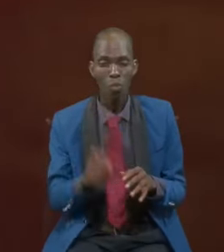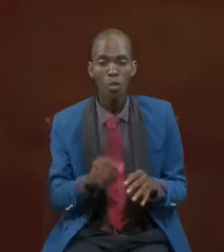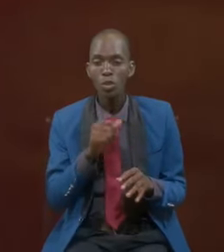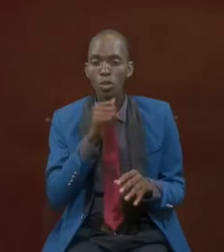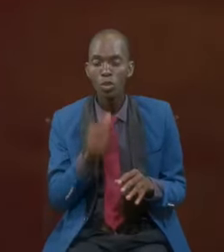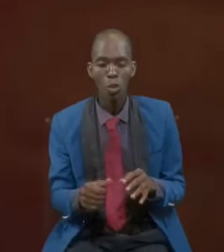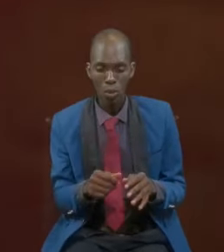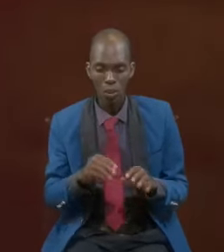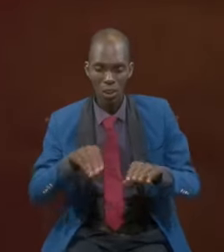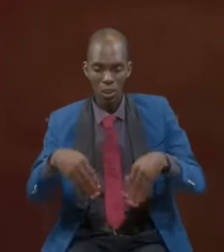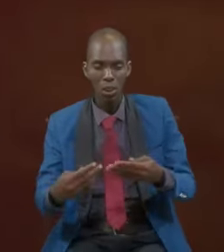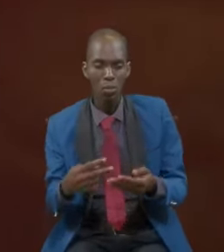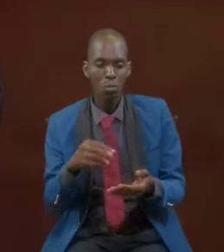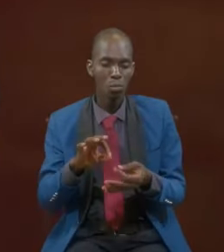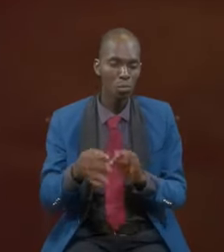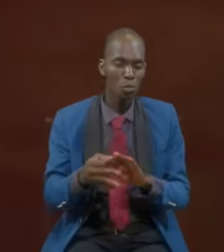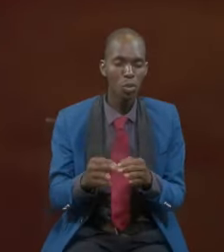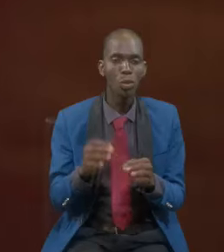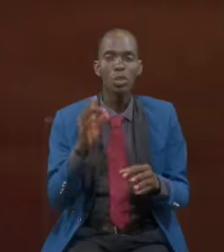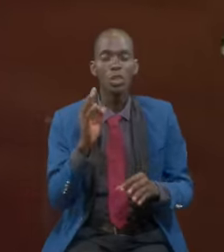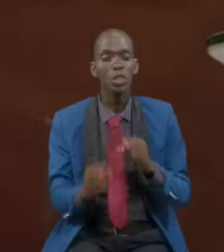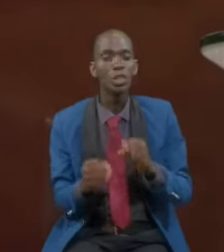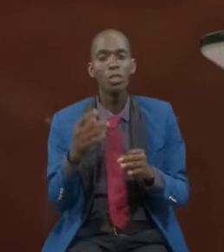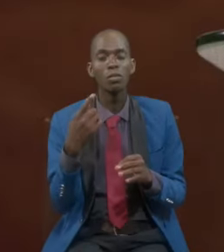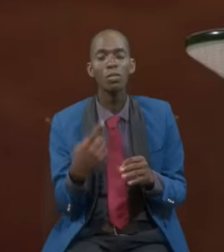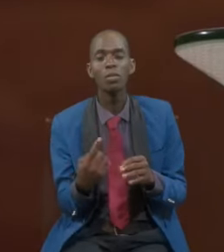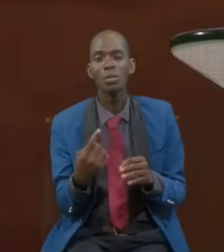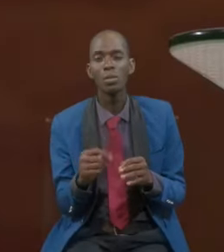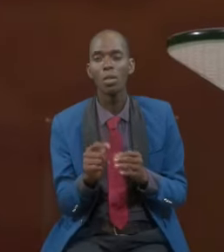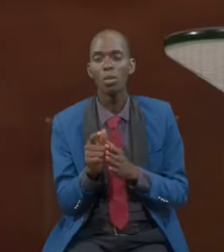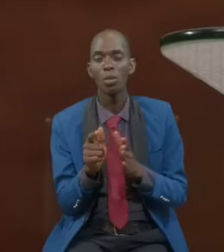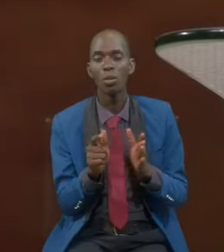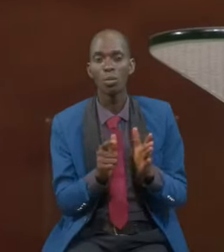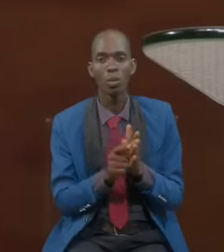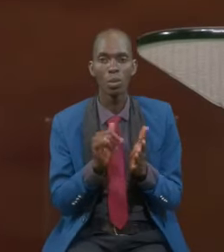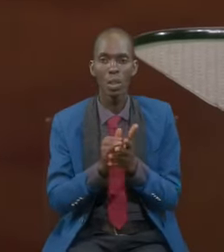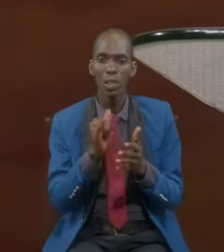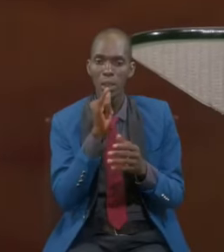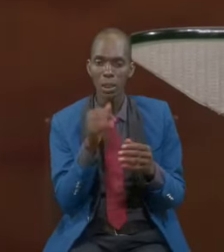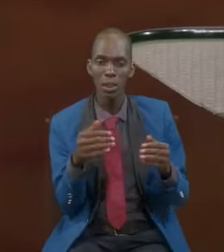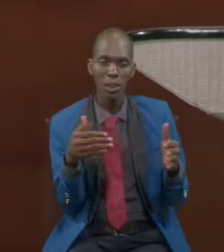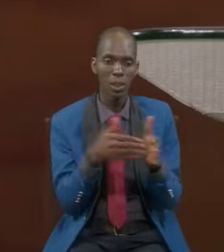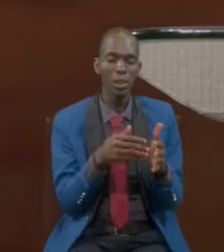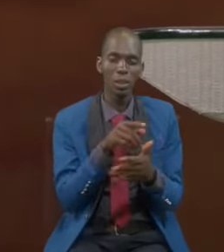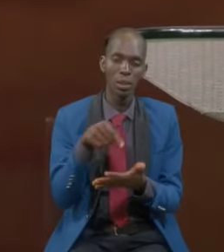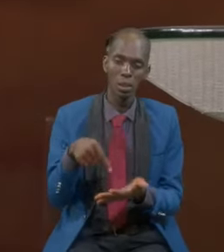in those books of the law and the prophets contrary to this royal law. On